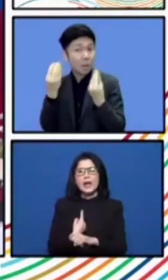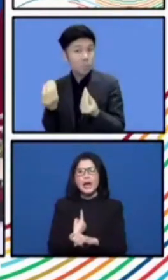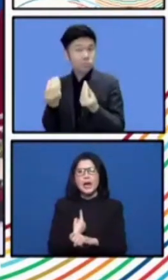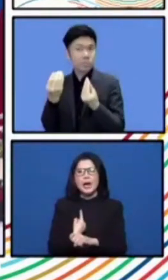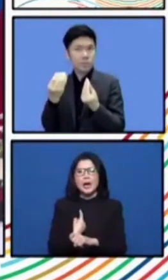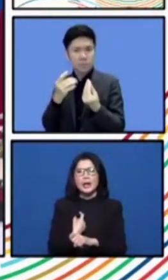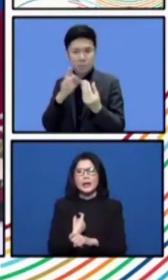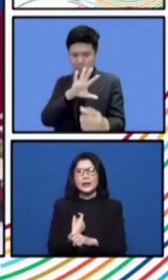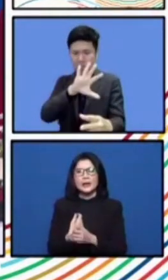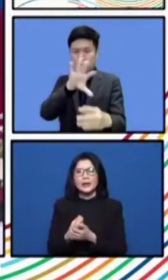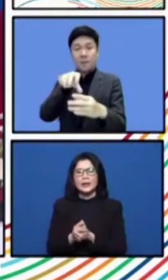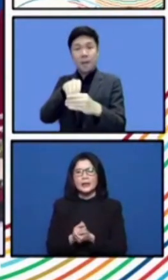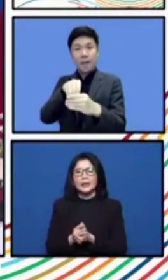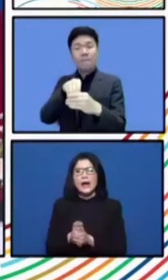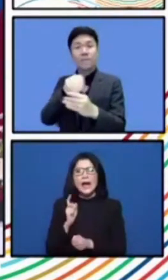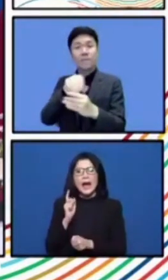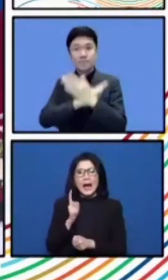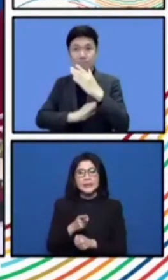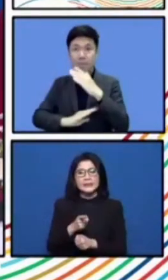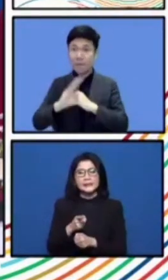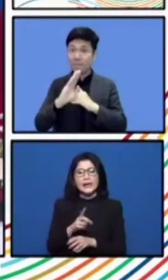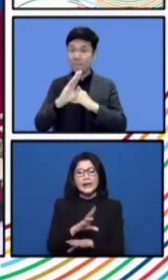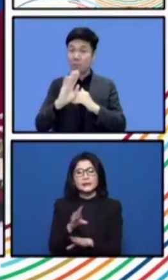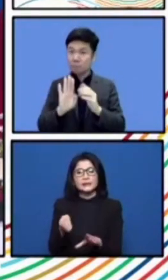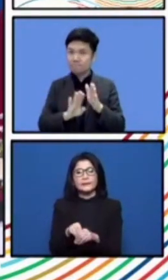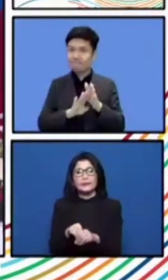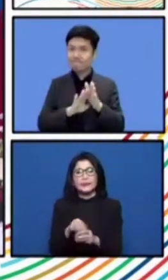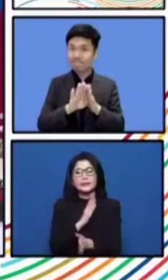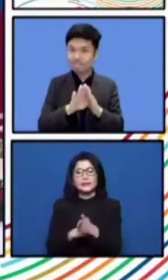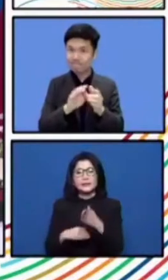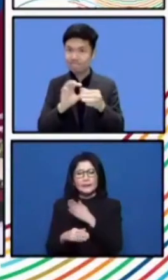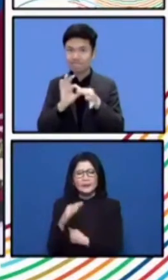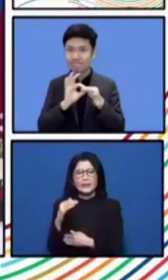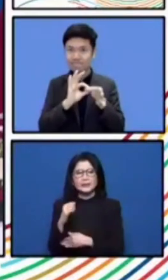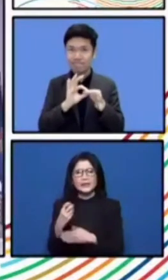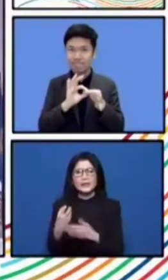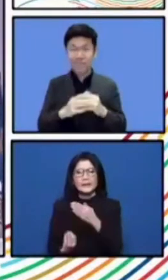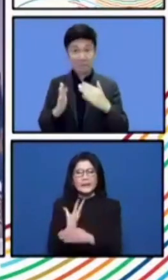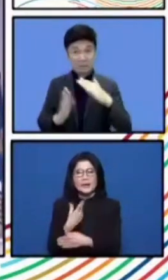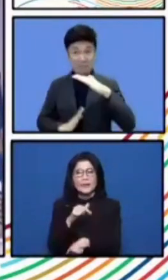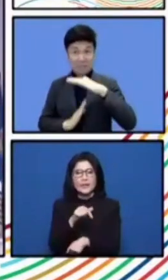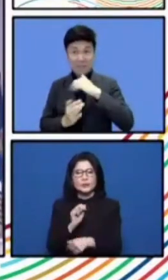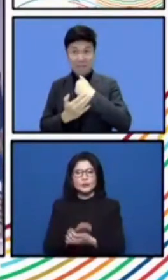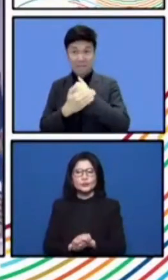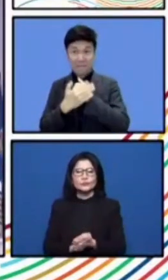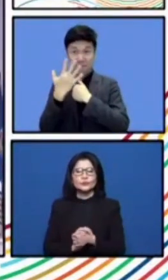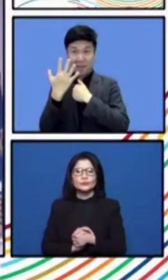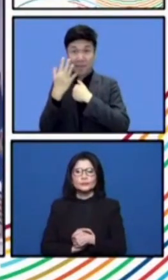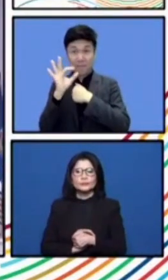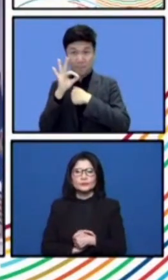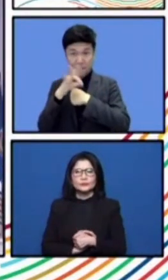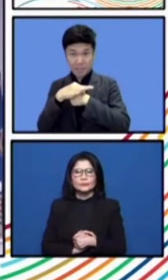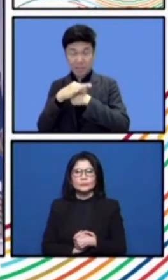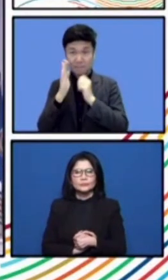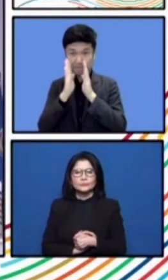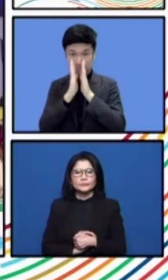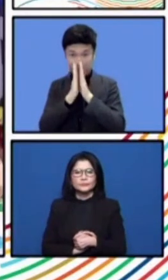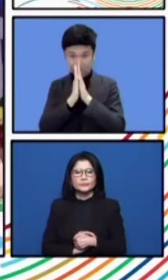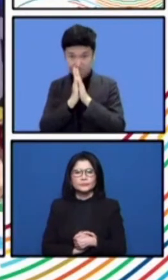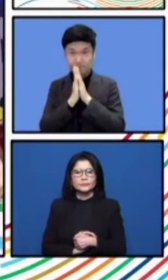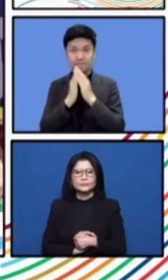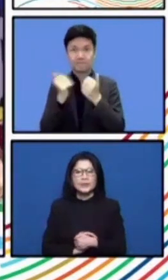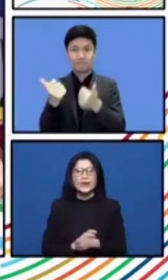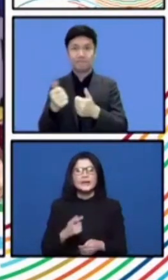development please time is yours not more than five minutes thank good afternoon uh let me start by giving a few